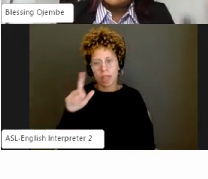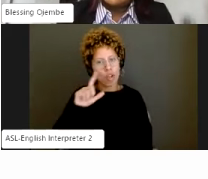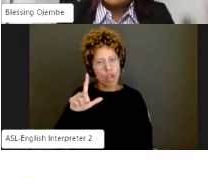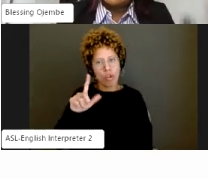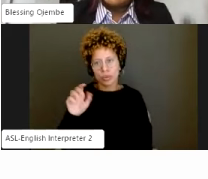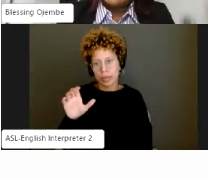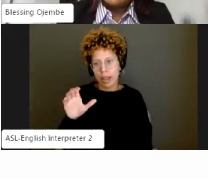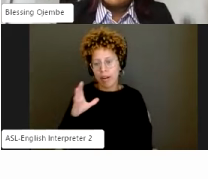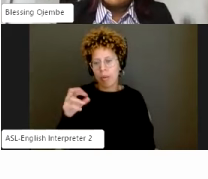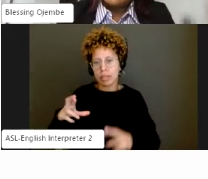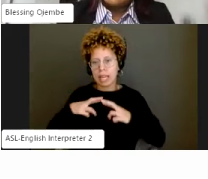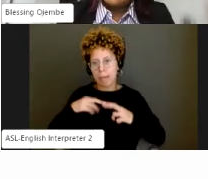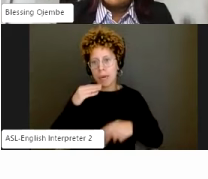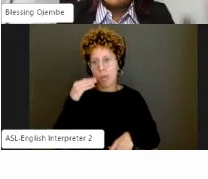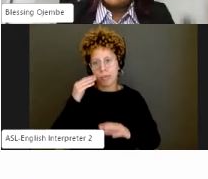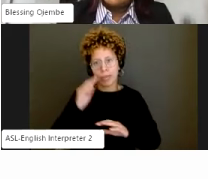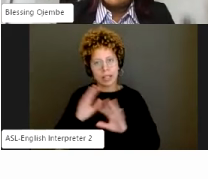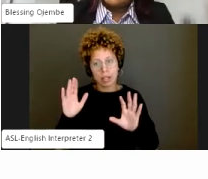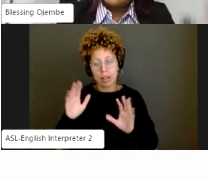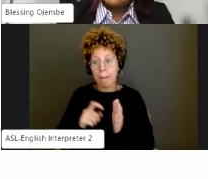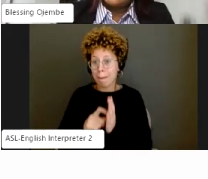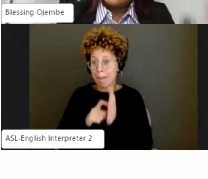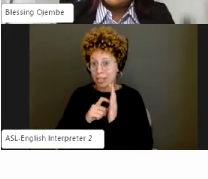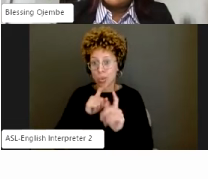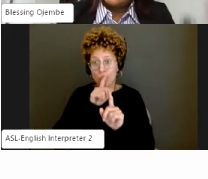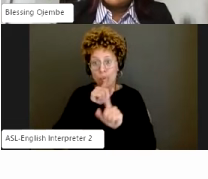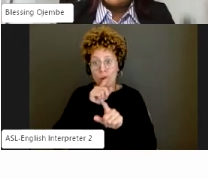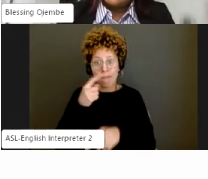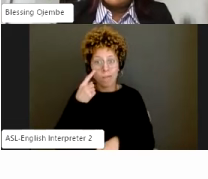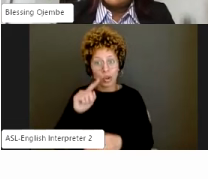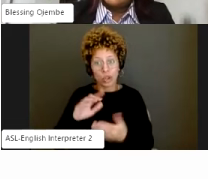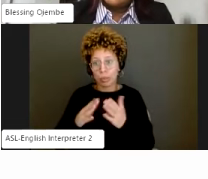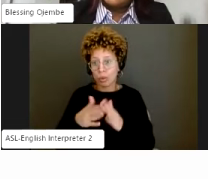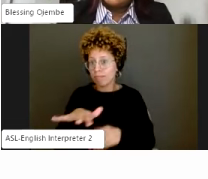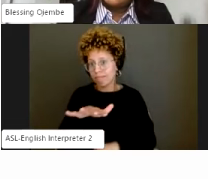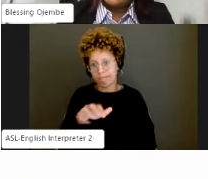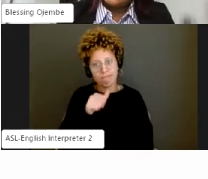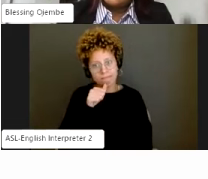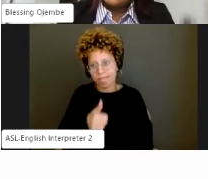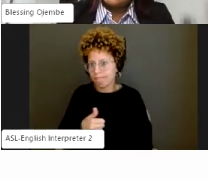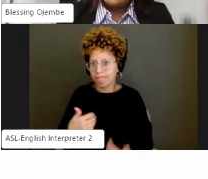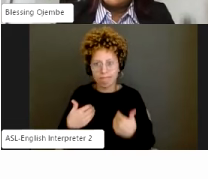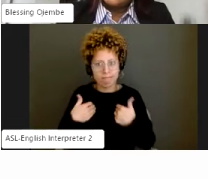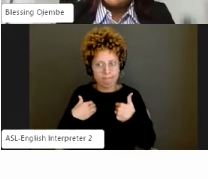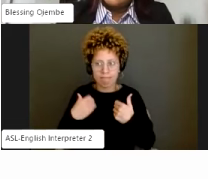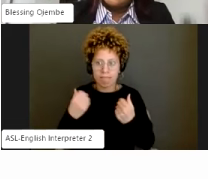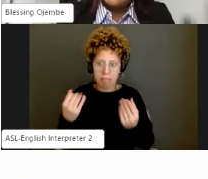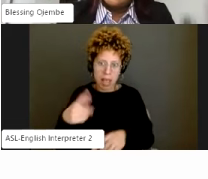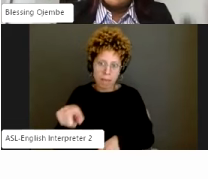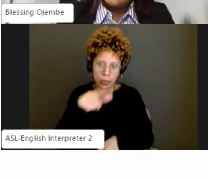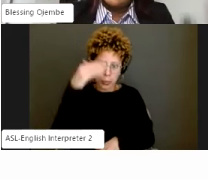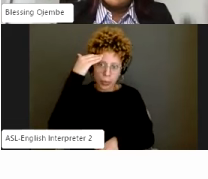retirement homes. We don't have mandatory reporting, as many people know, in the community setting. But I just based on time, I'm